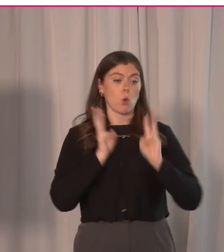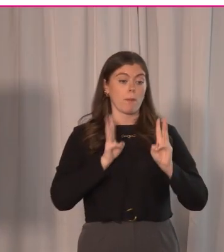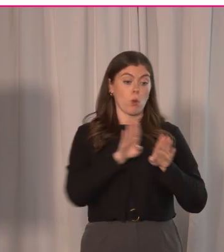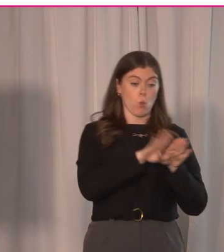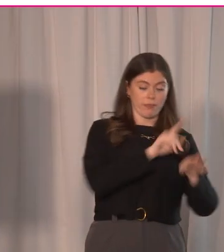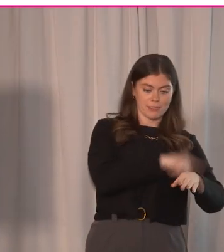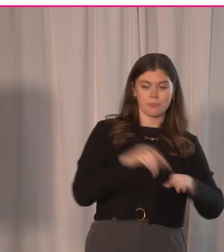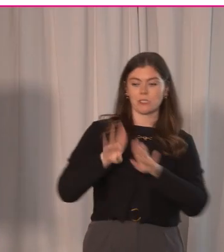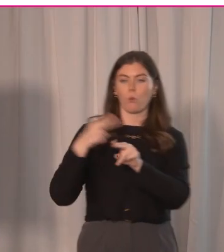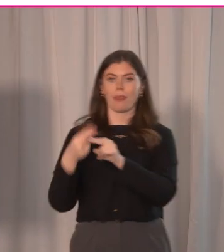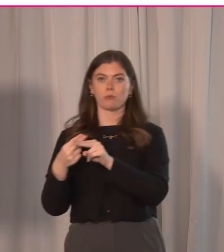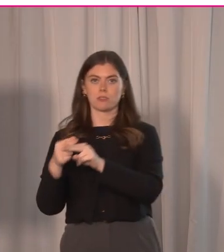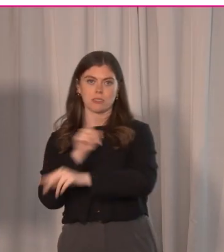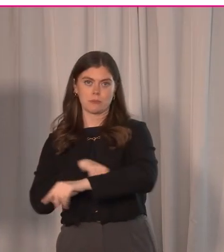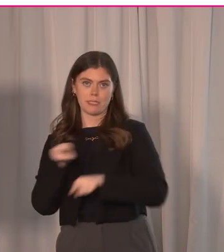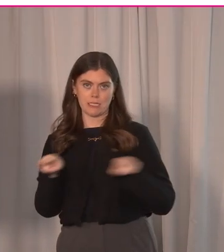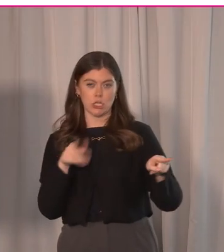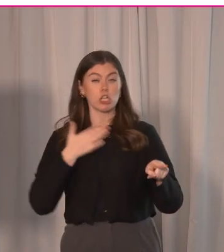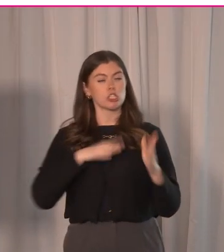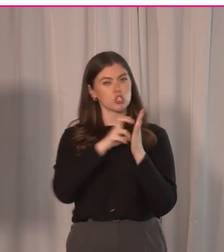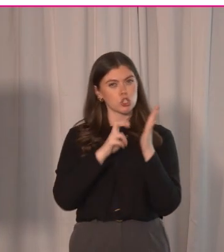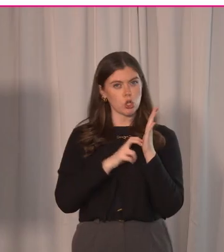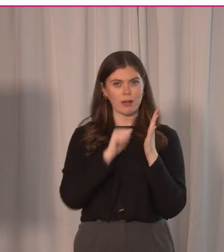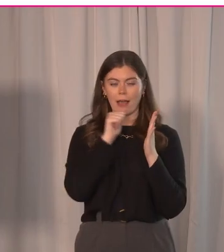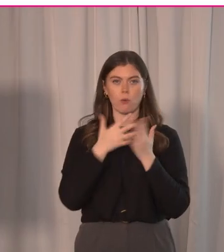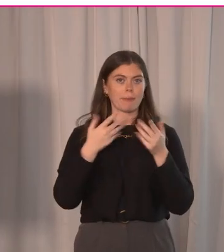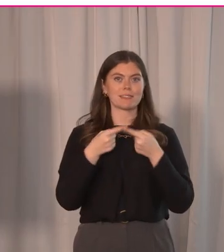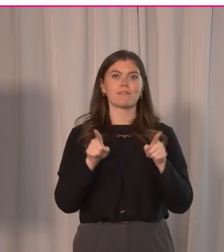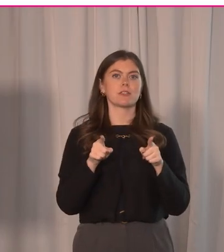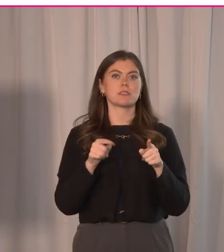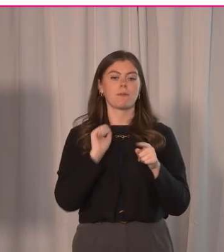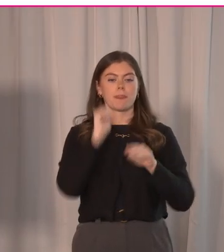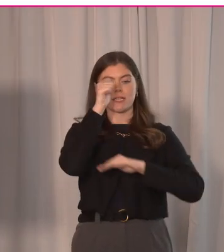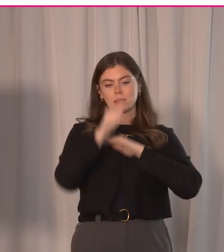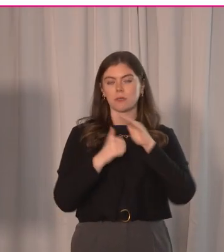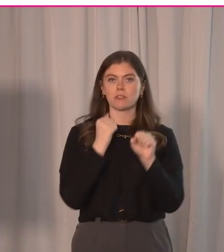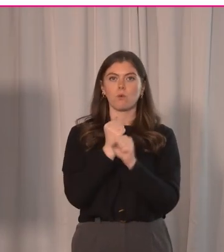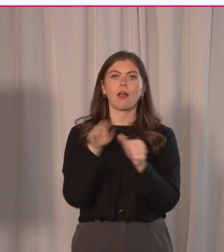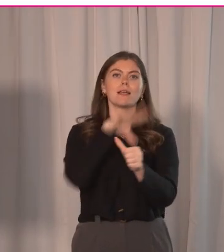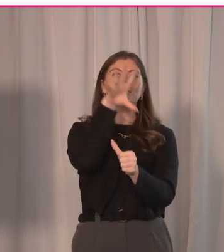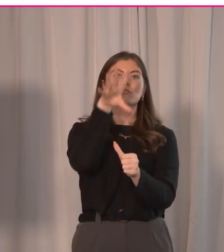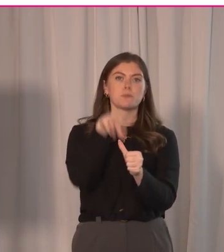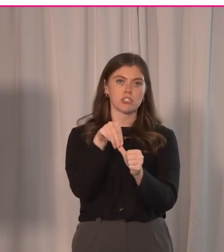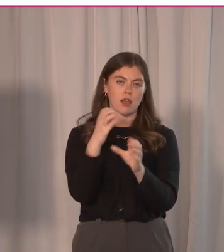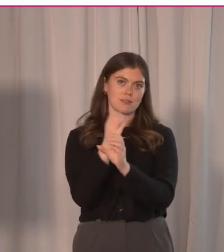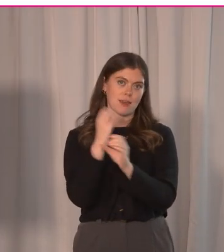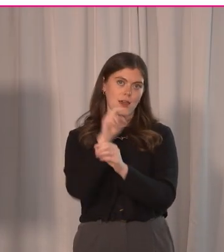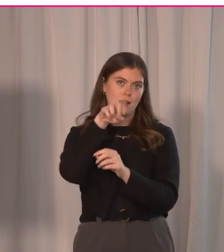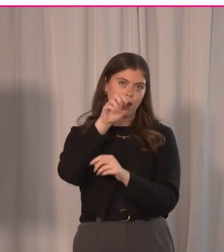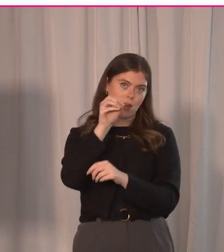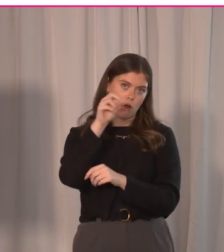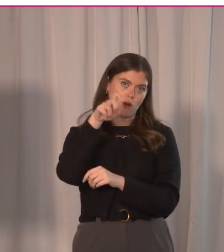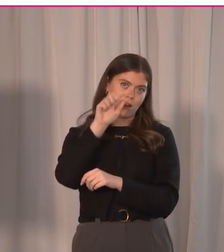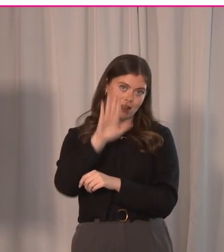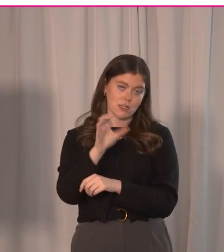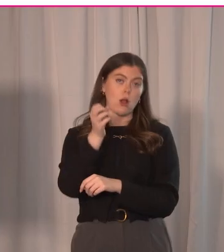entire journey. Just to note, there were no significant differences in their experiences of specialised care in the neonatal unit or for their